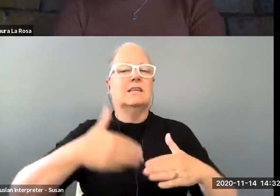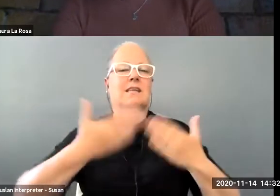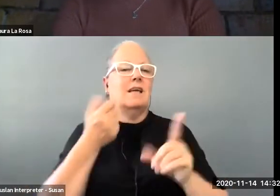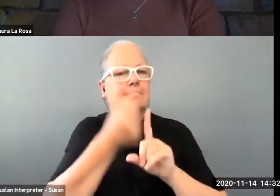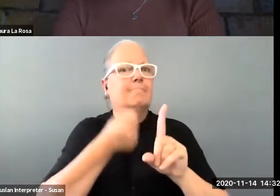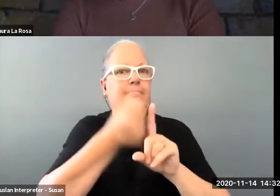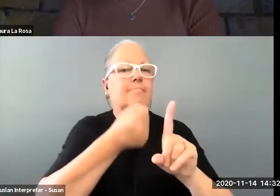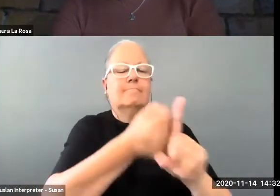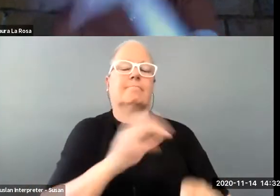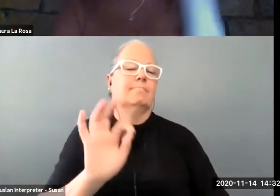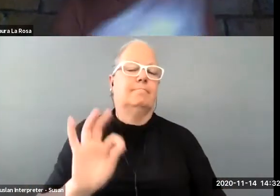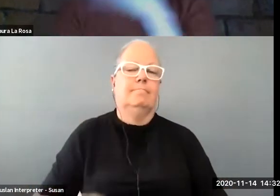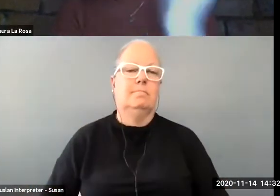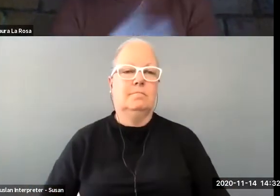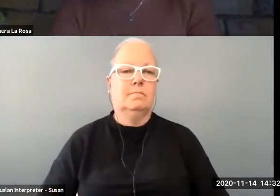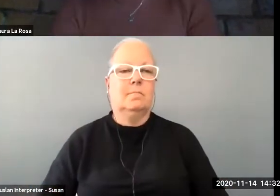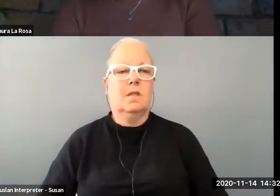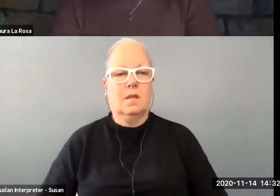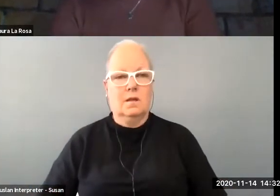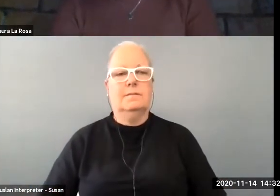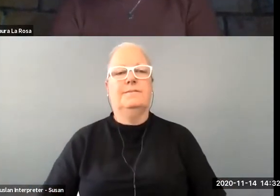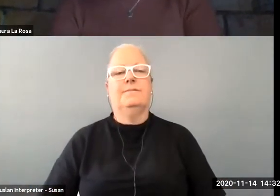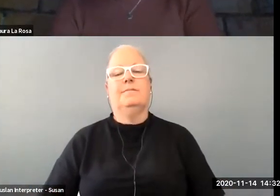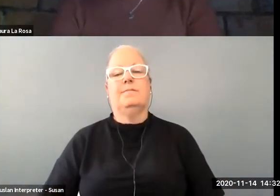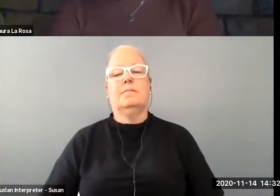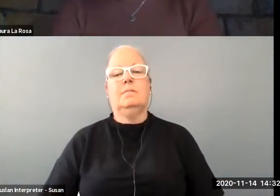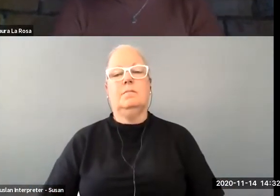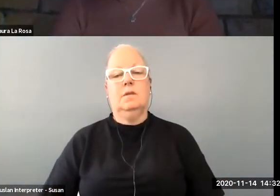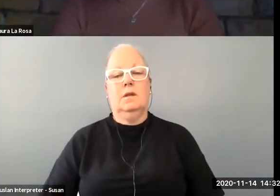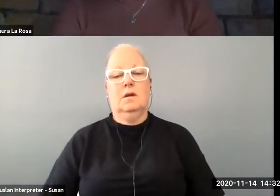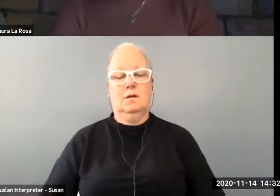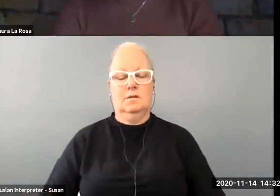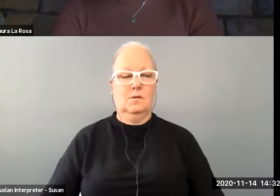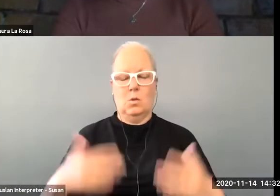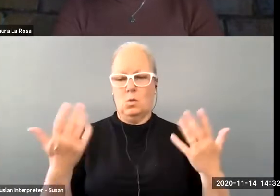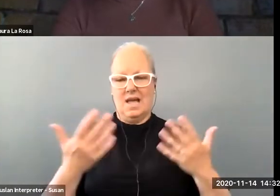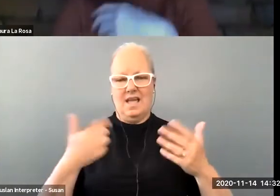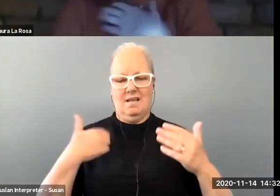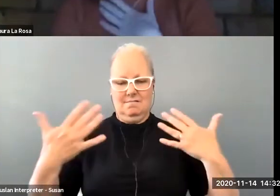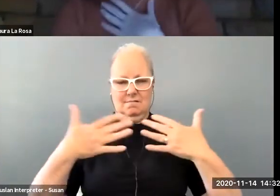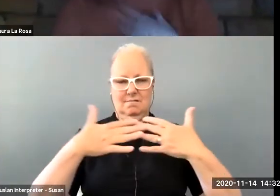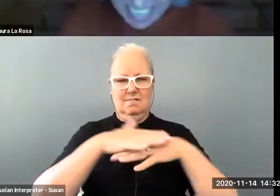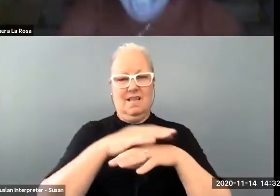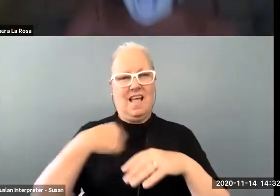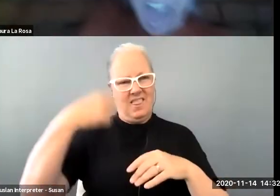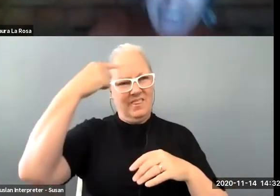Yeah. In terms of the lines being blurred, I think that's a line out of my article,